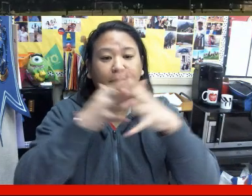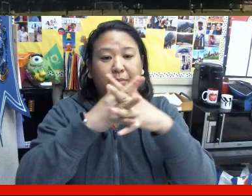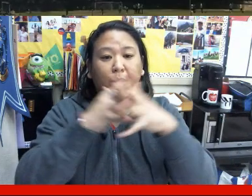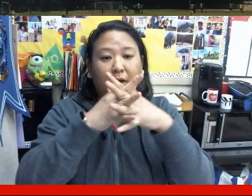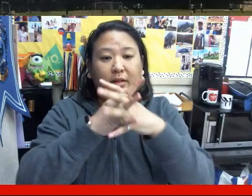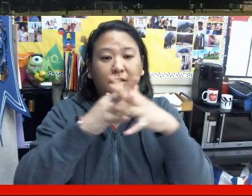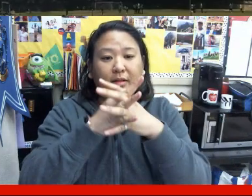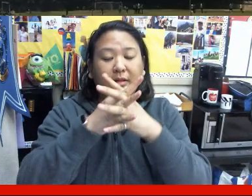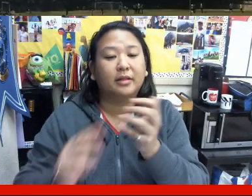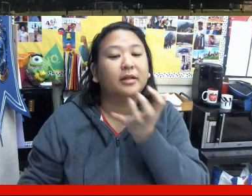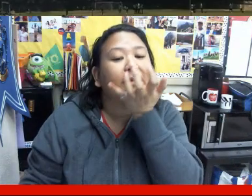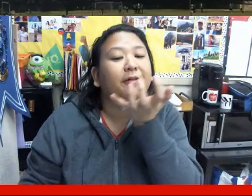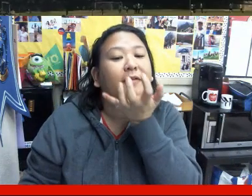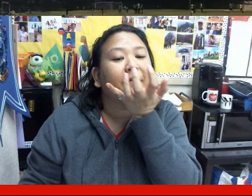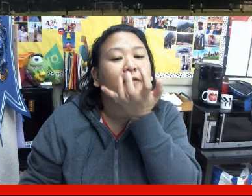The football